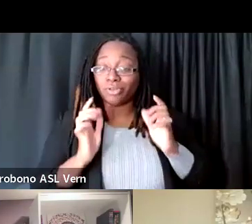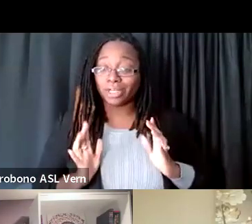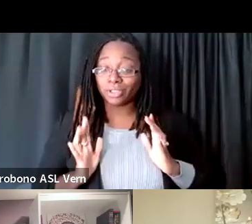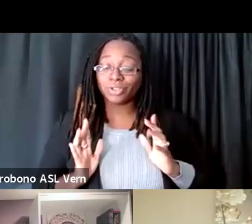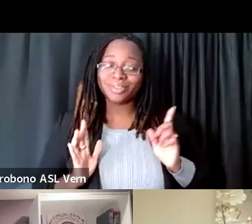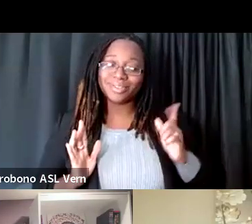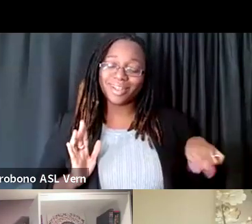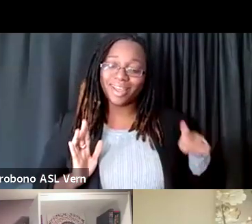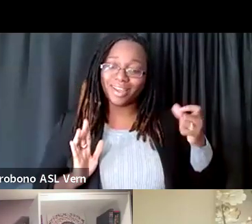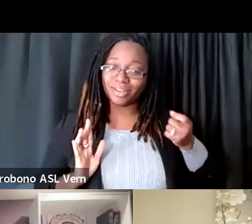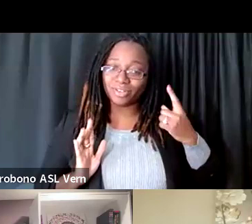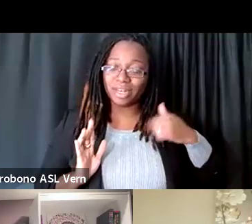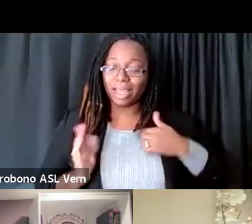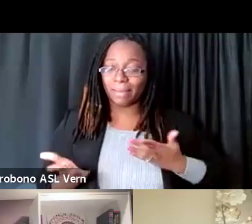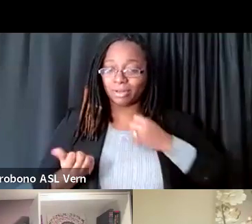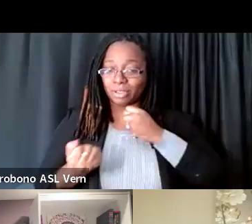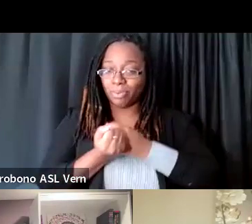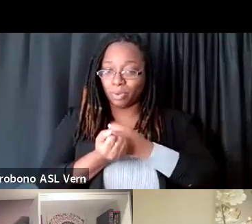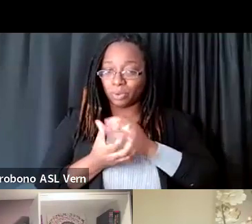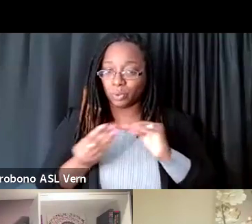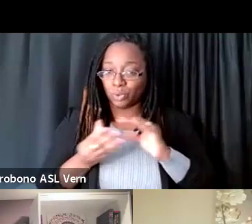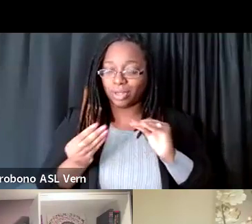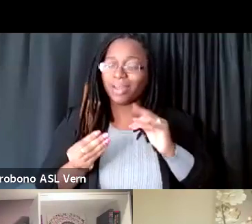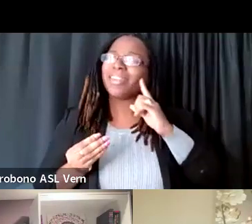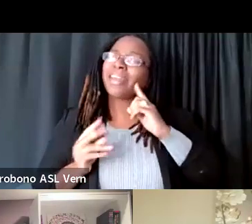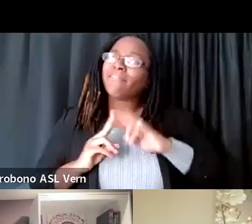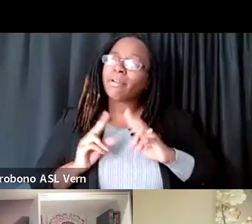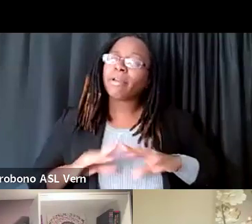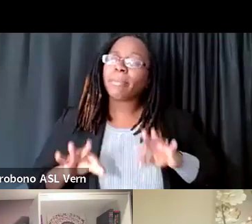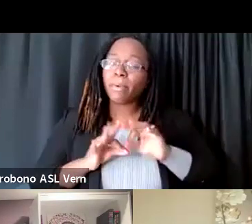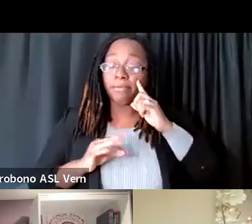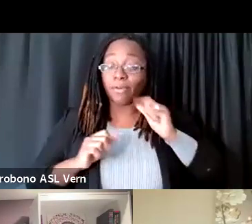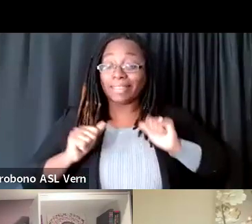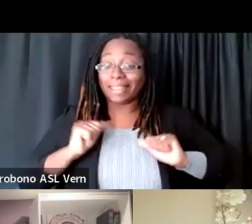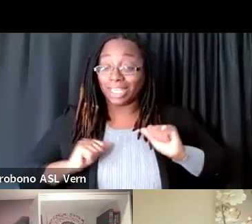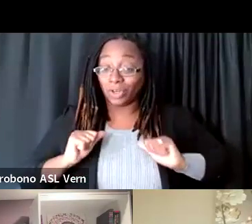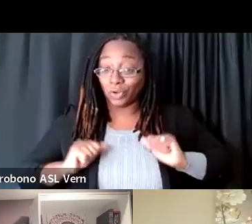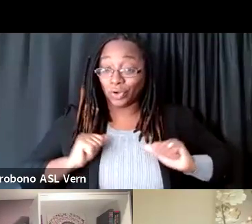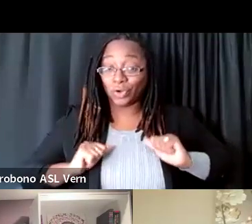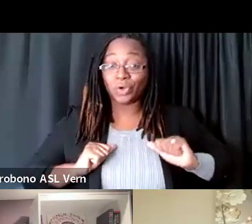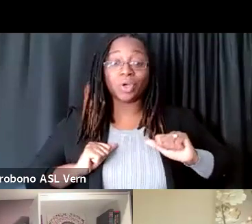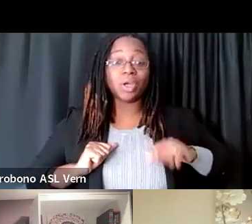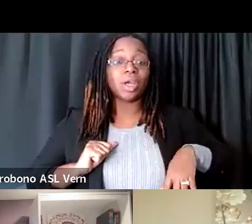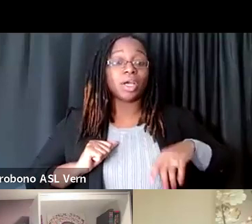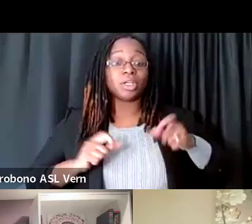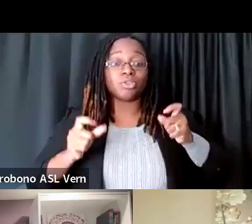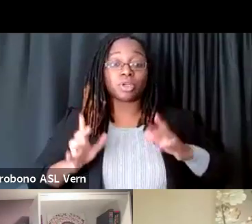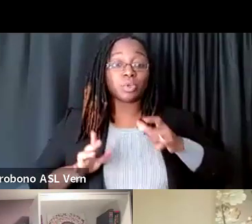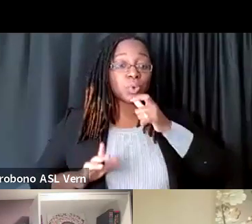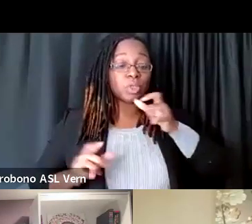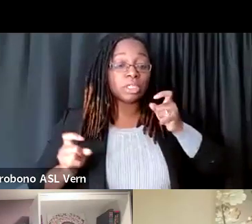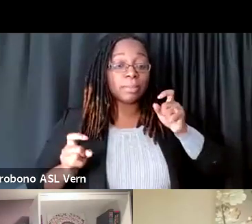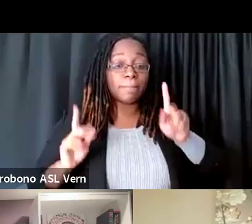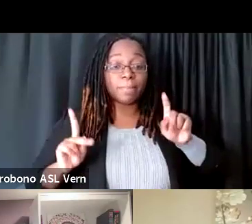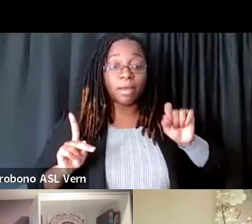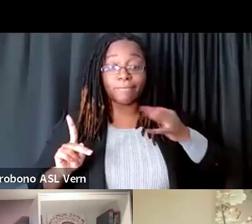to also serve the story. I think this is especially important when you're working with theater directors, people of color, who have often been looked down upon.